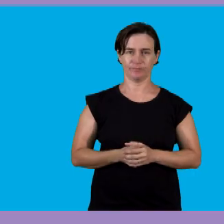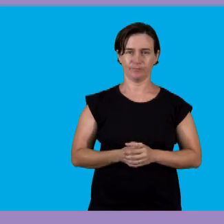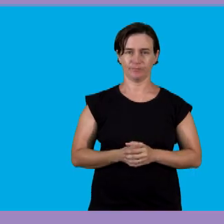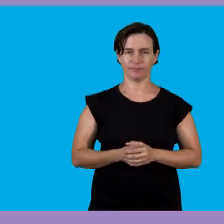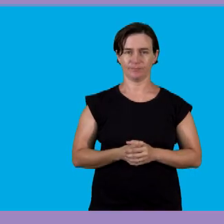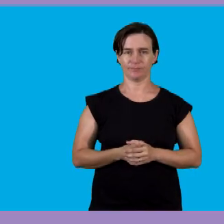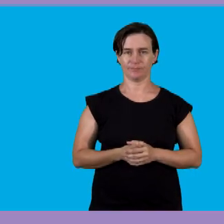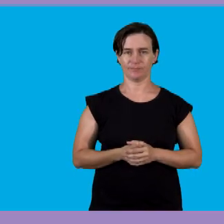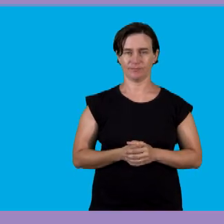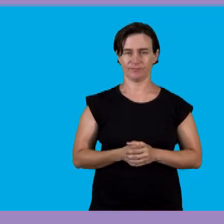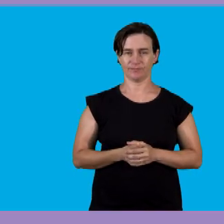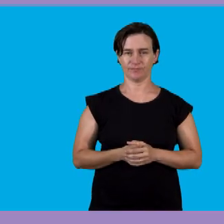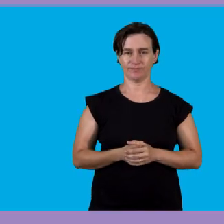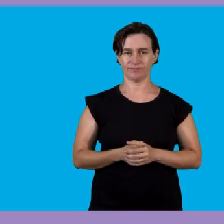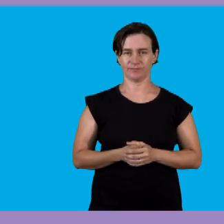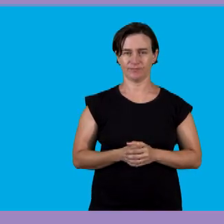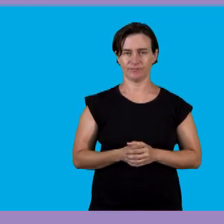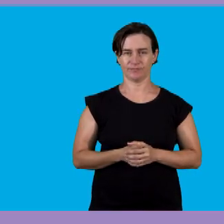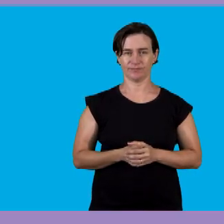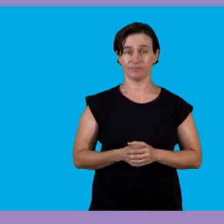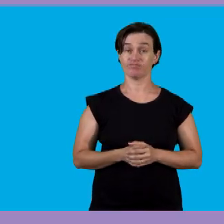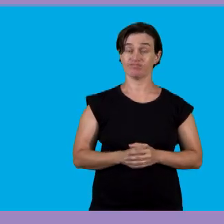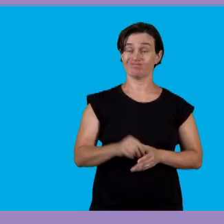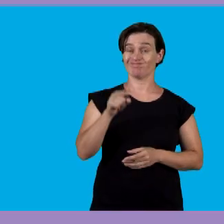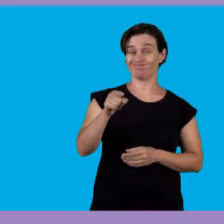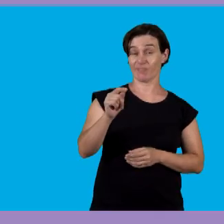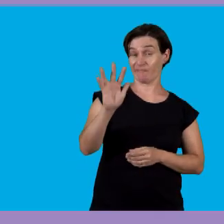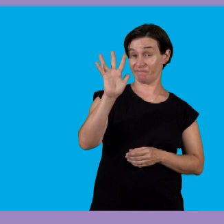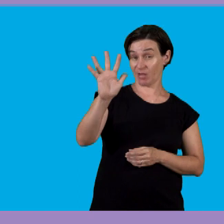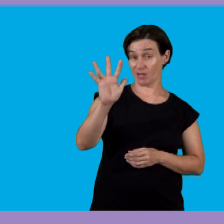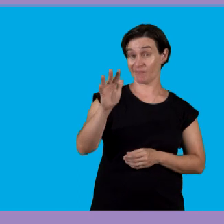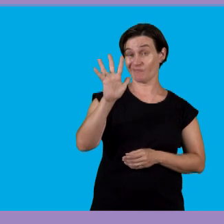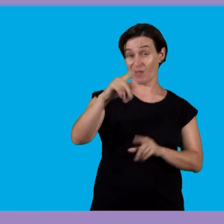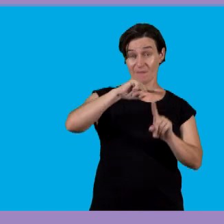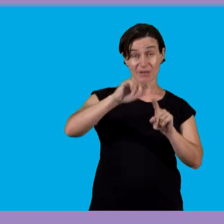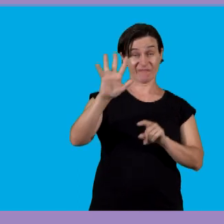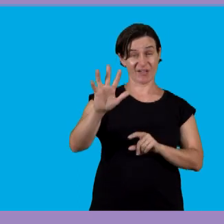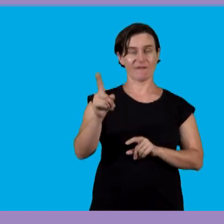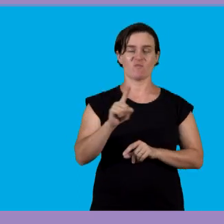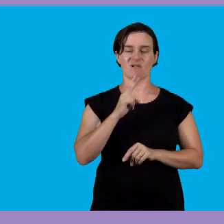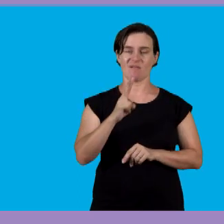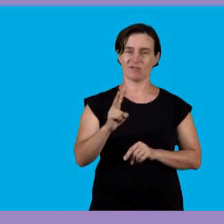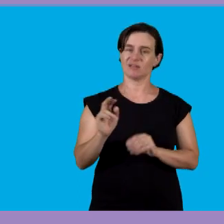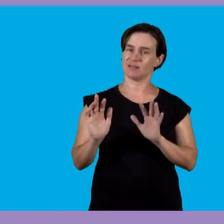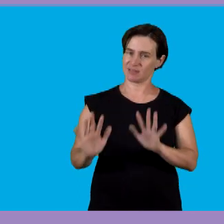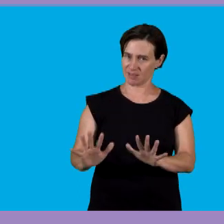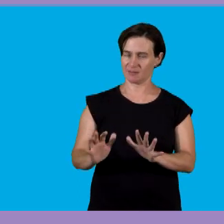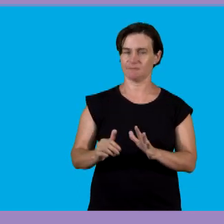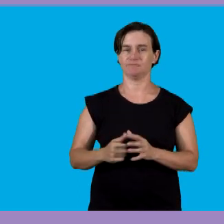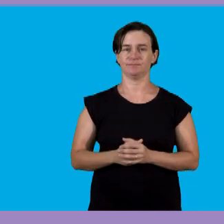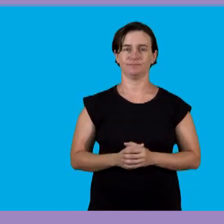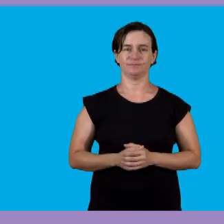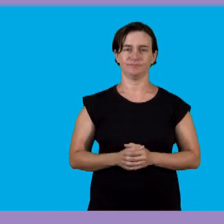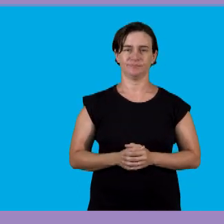answer is an 8. And lastly, we have 5. And when we add 5 onto that, the answer